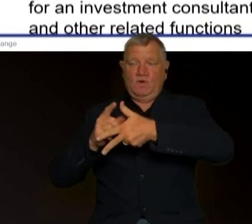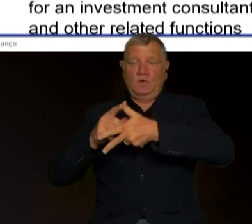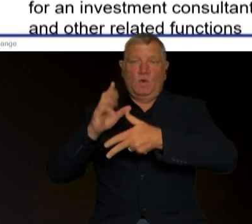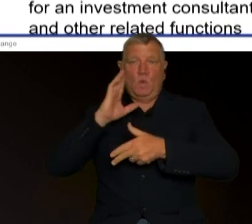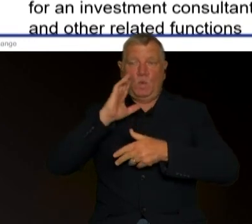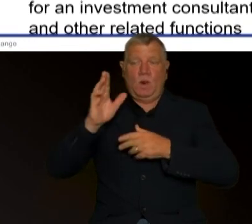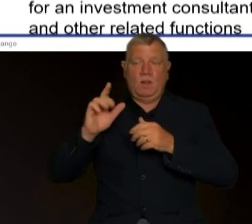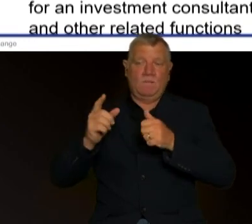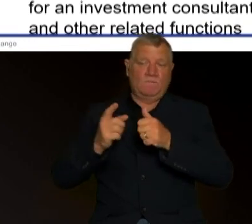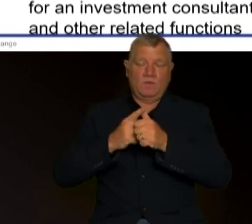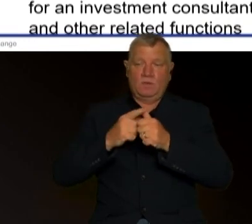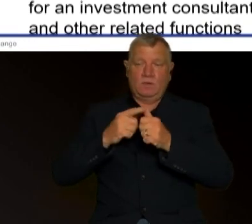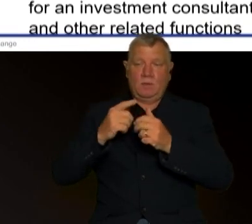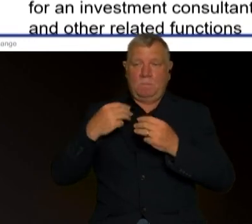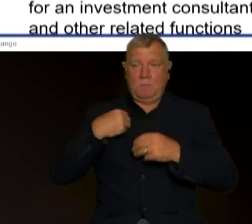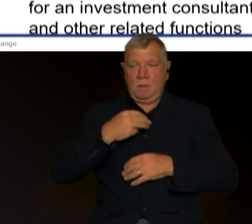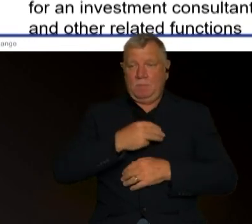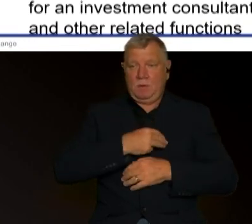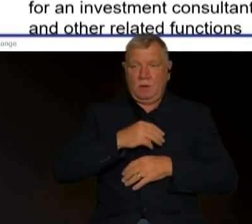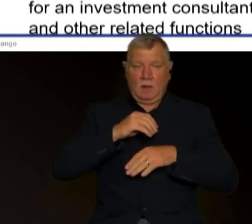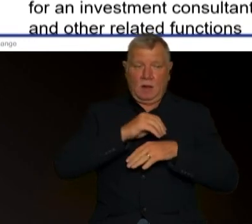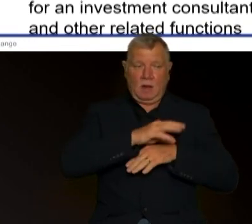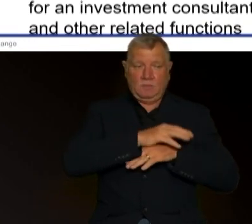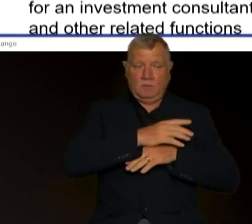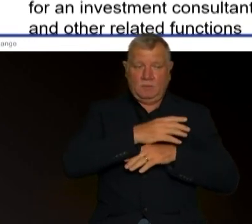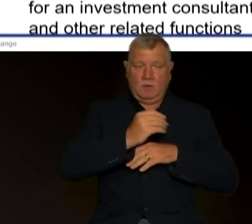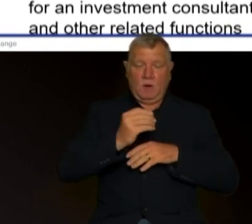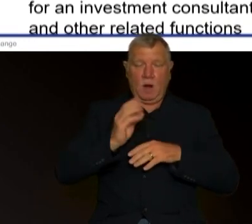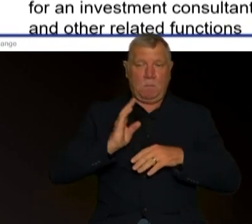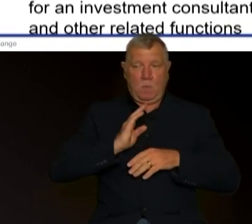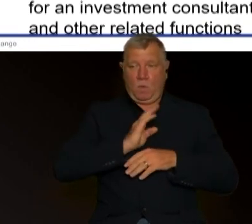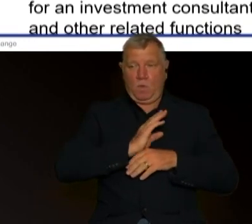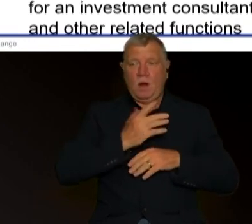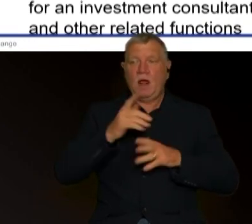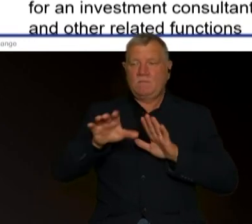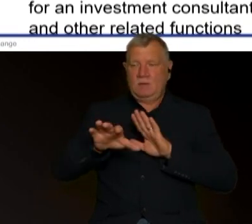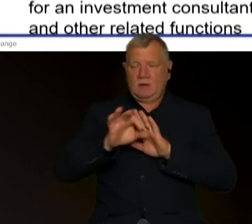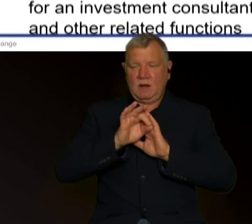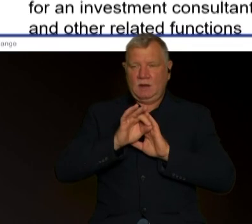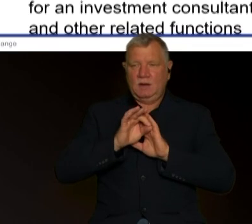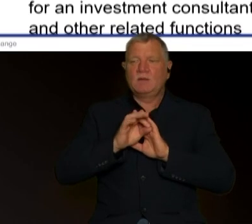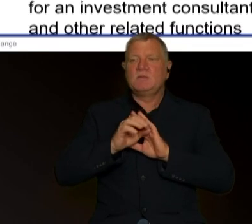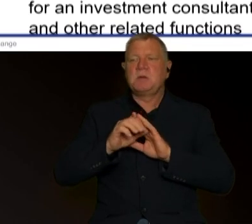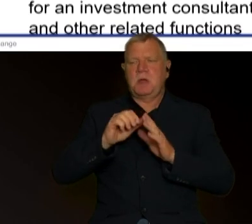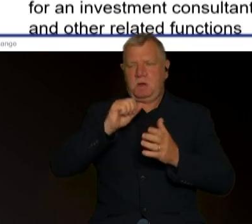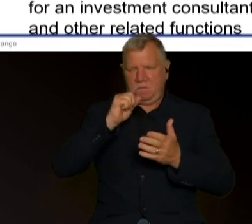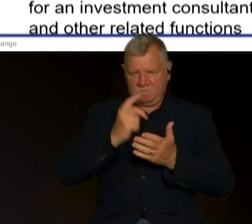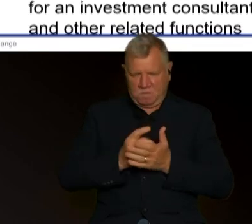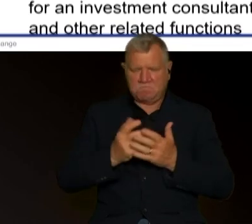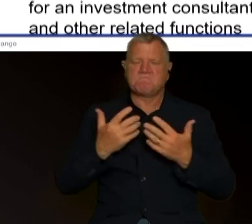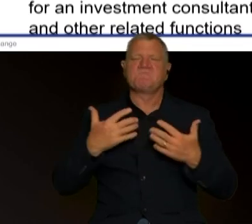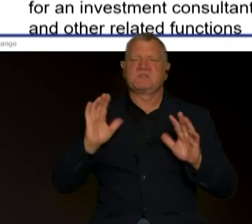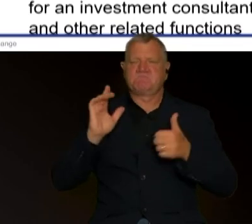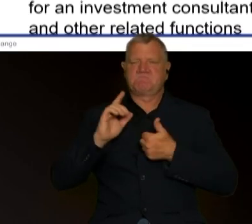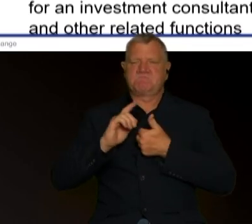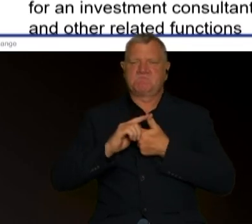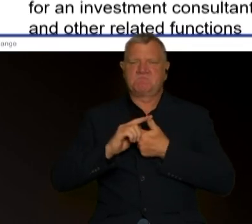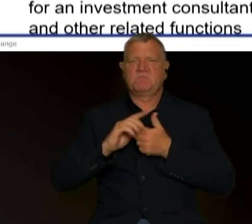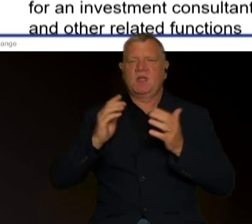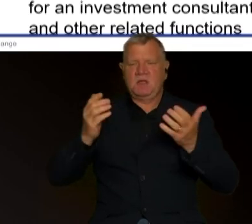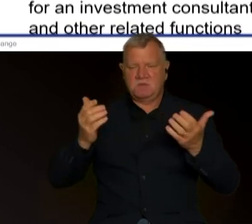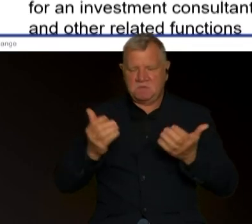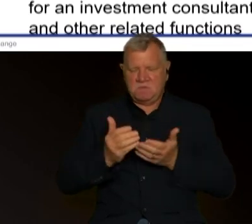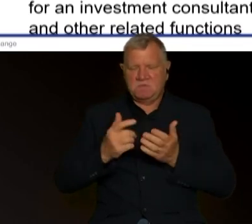all the initial members of the Pension Benefits Council and Pension Reserve Board have been selected and confirmed. There was also a joint